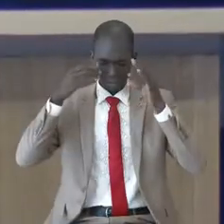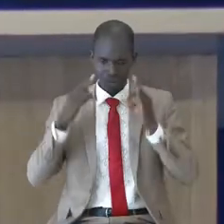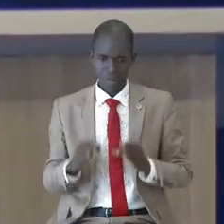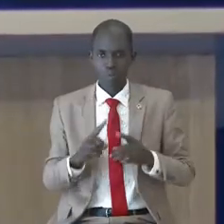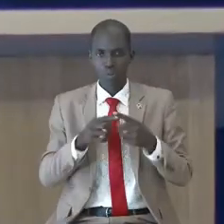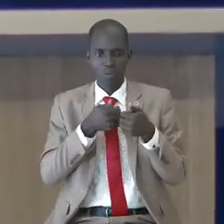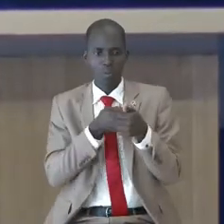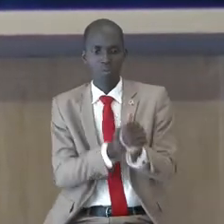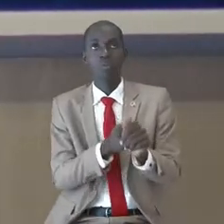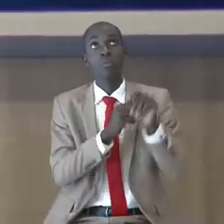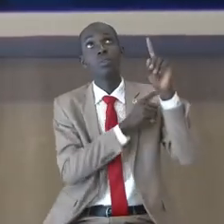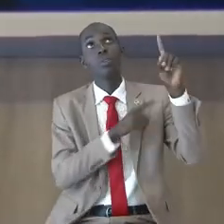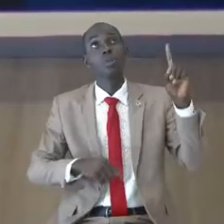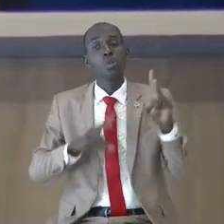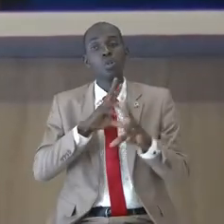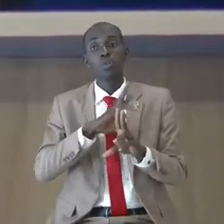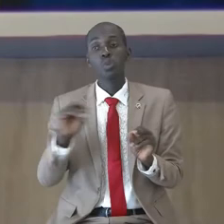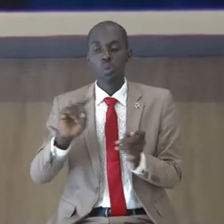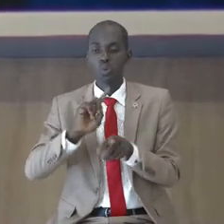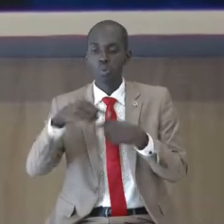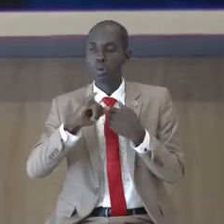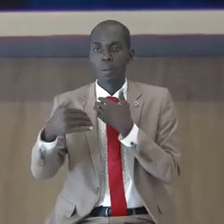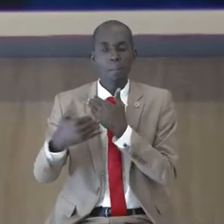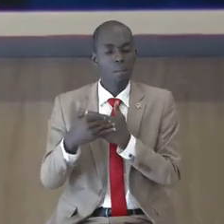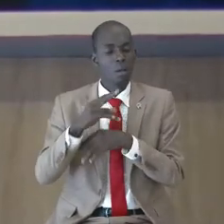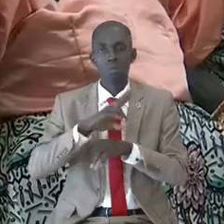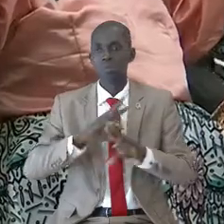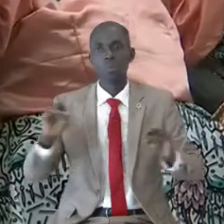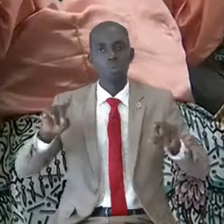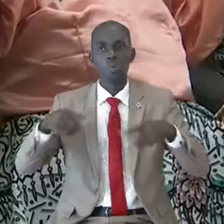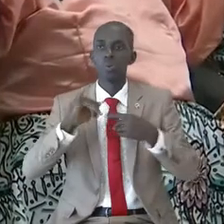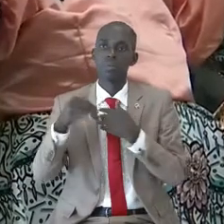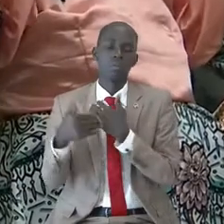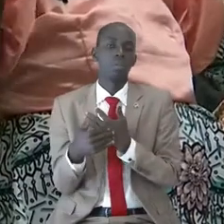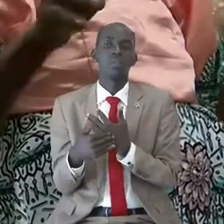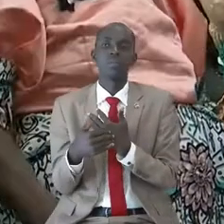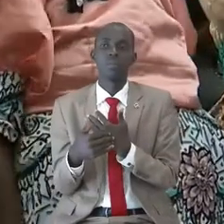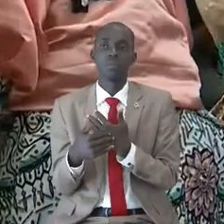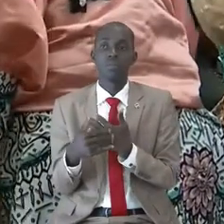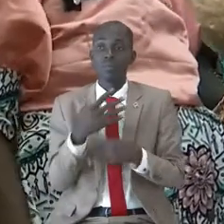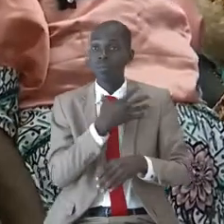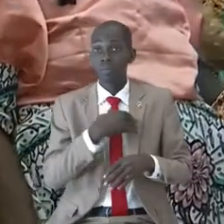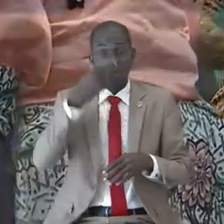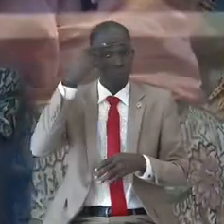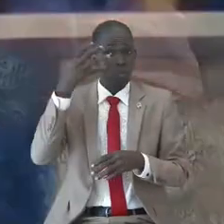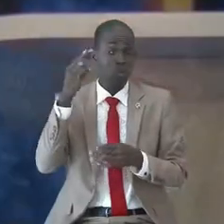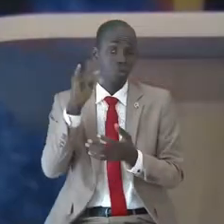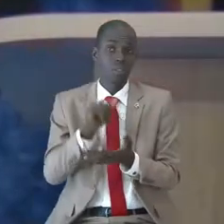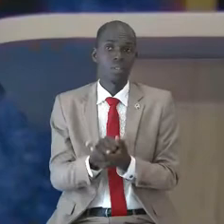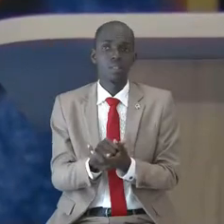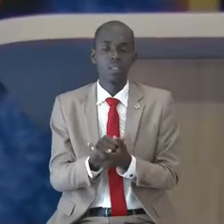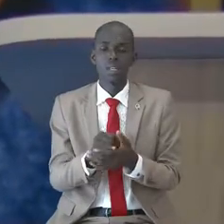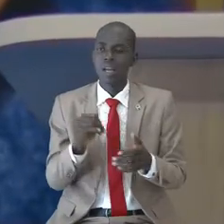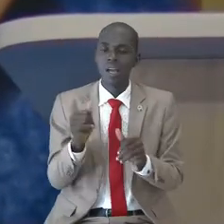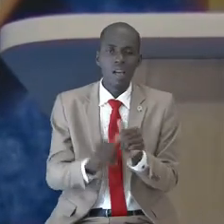the Lord, no turning back, no turning back. And because of that,